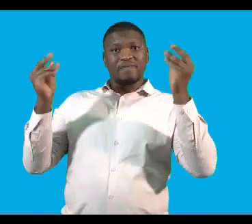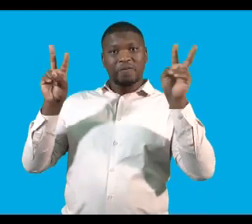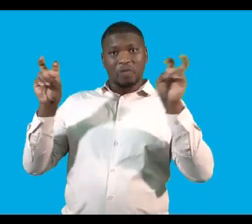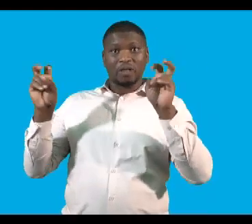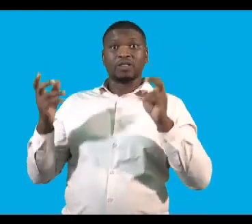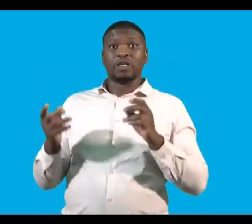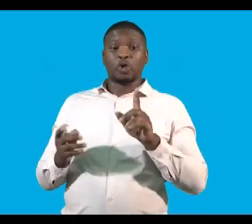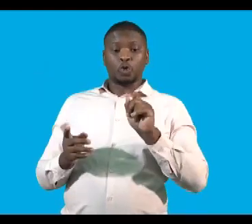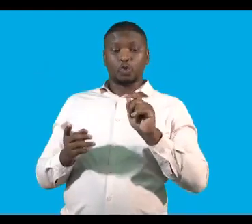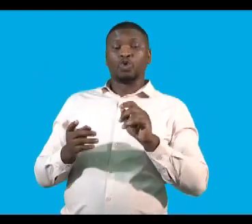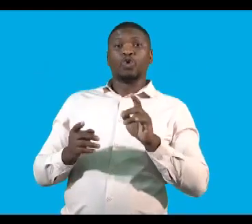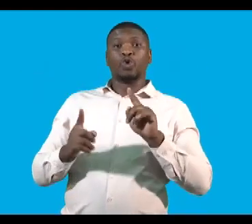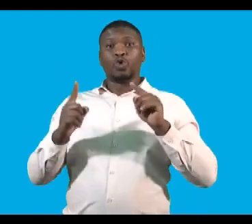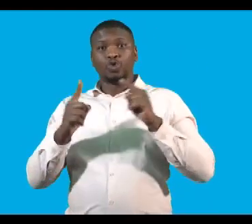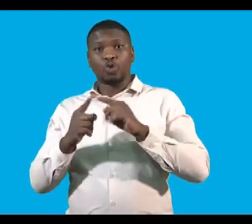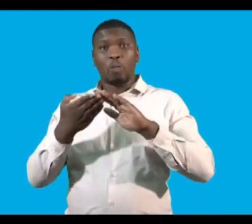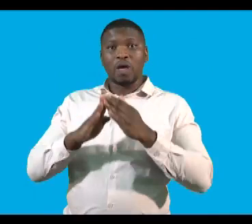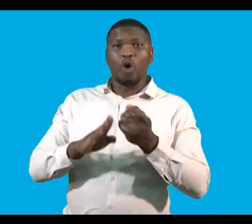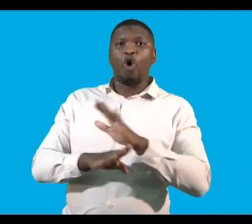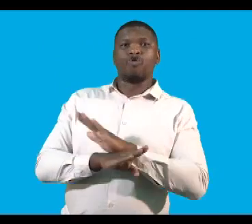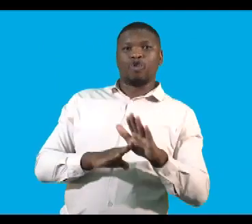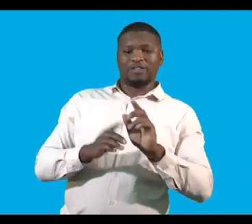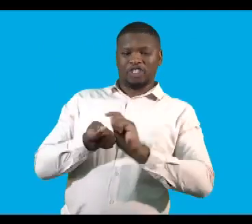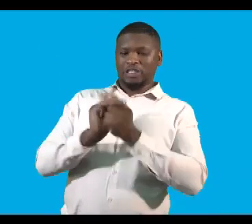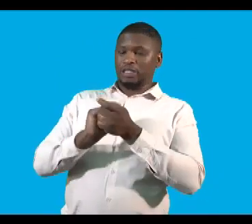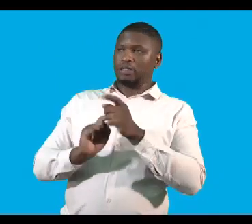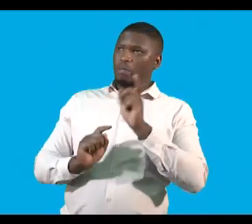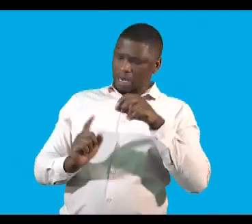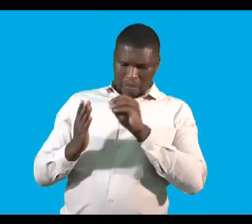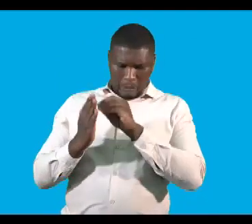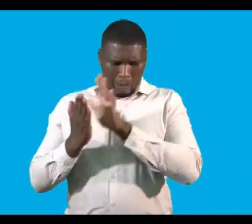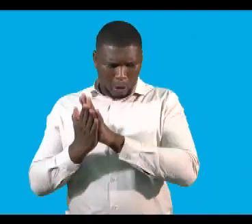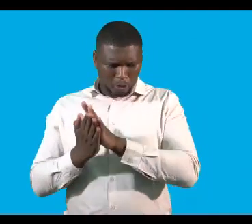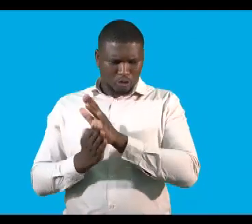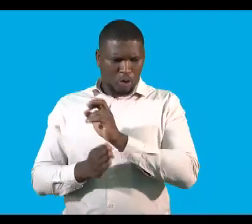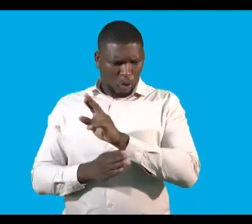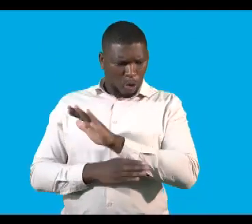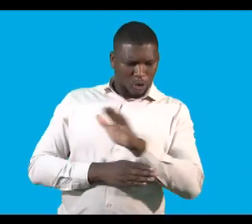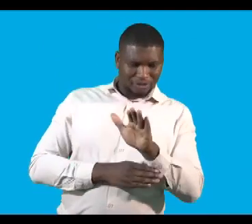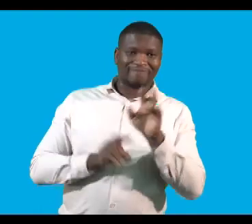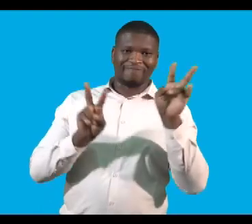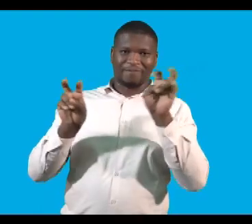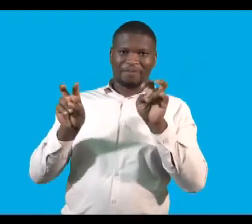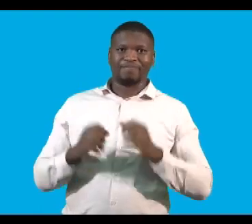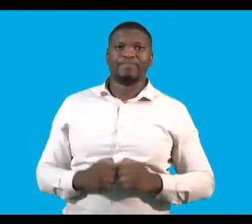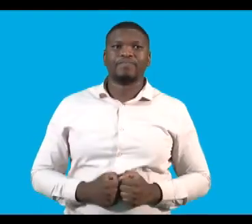be or not to be," are changed to "post or not to post."